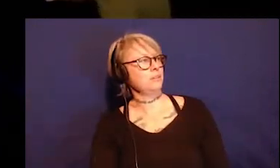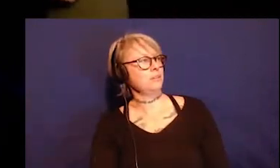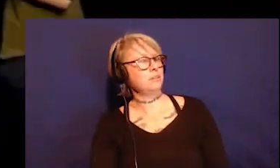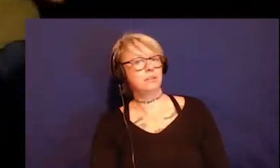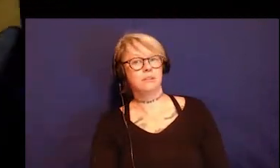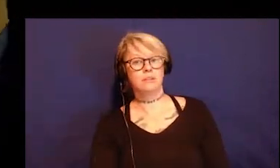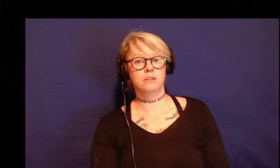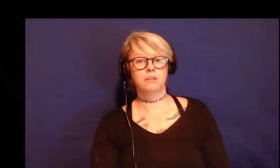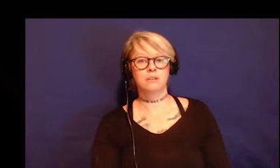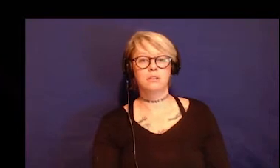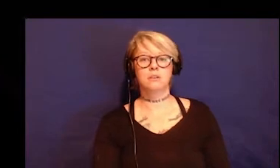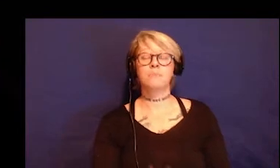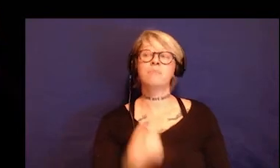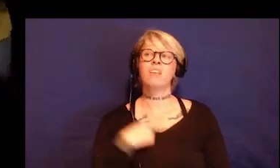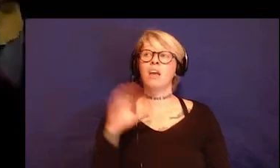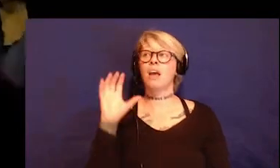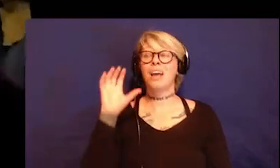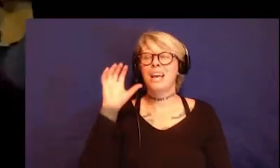I'm going away next fall.